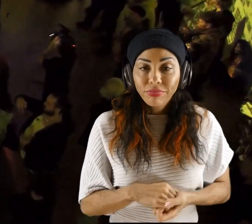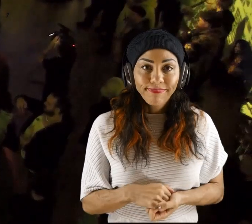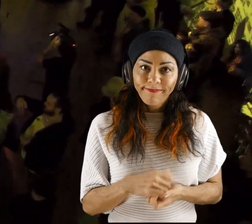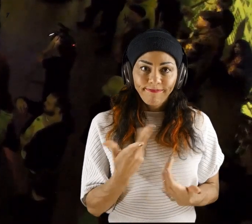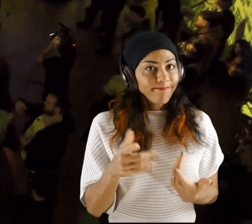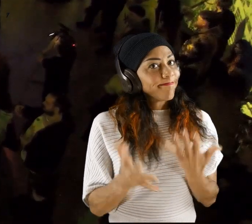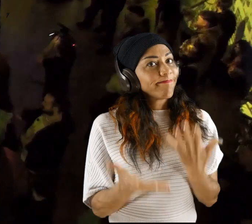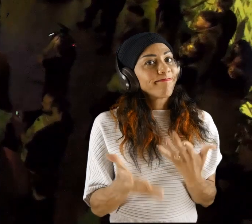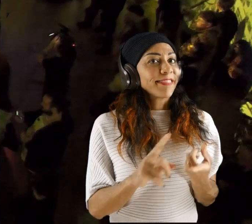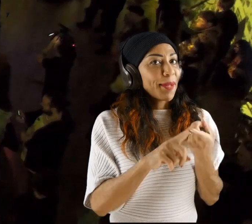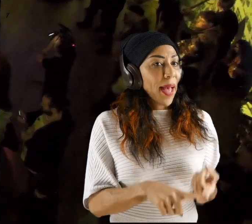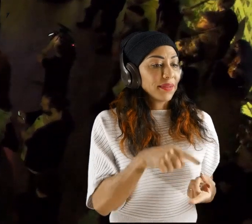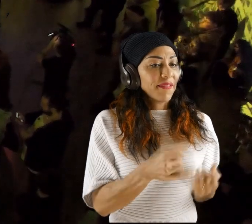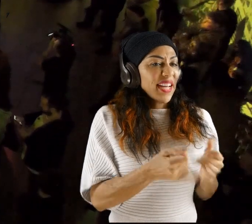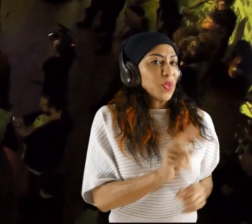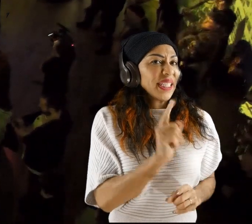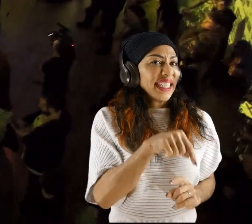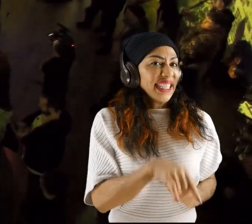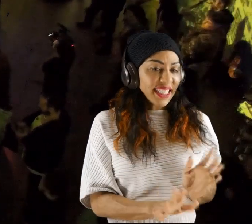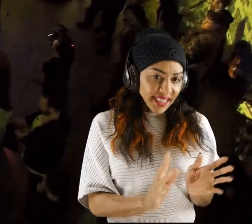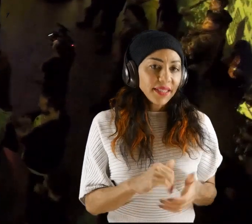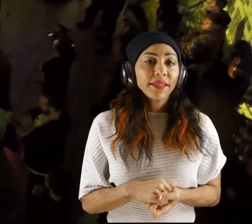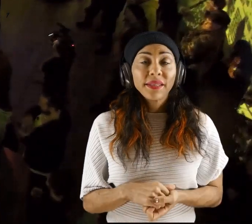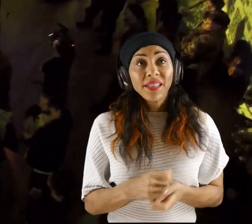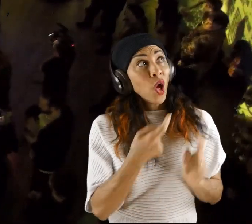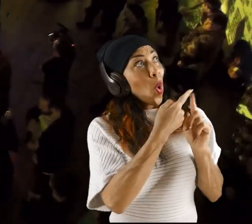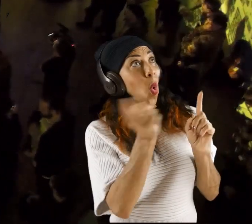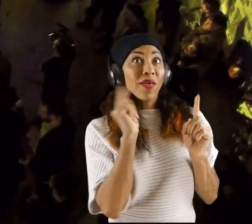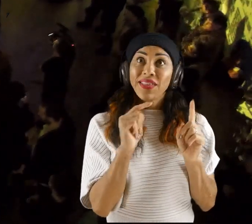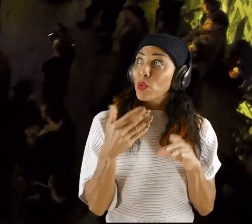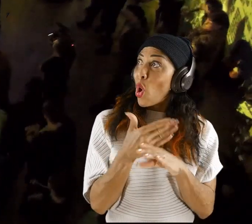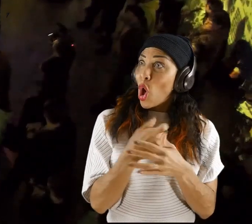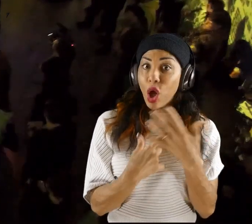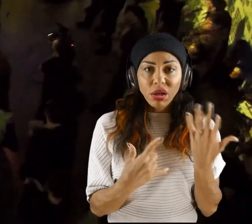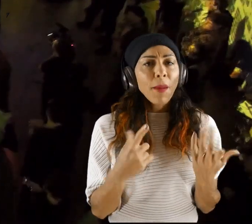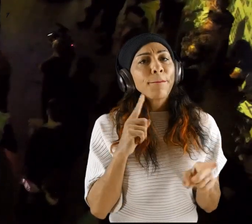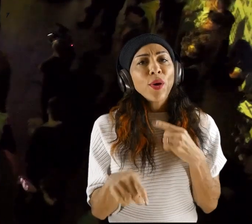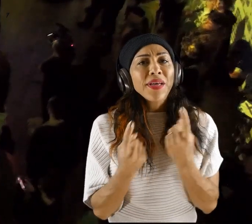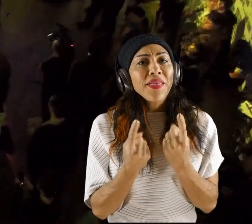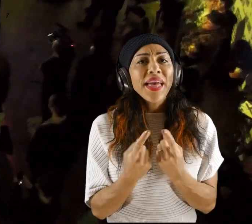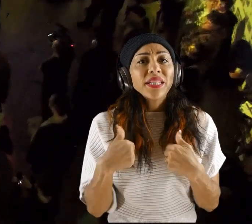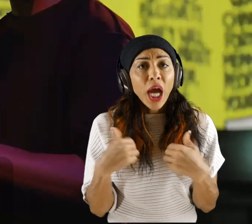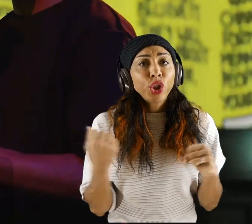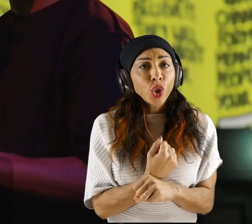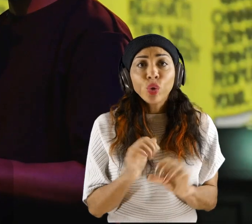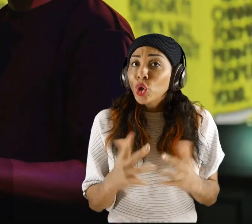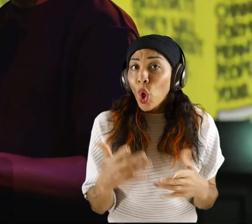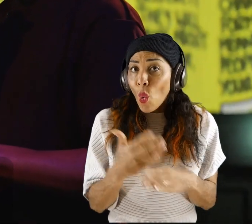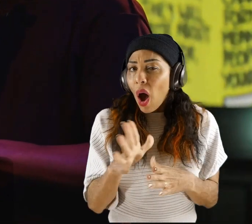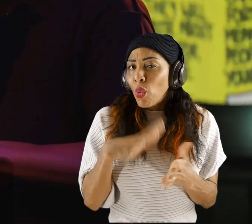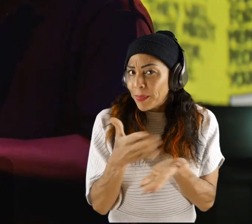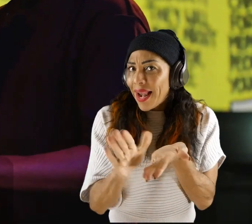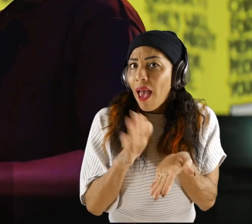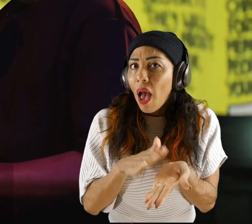Depends what the failure is. But I think, look, all of these pieces of work, like most of the things I do not work. I just need that to be